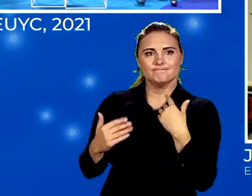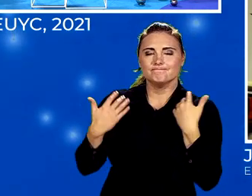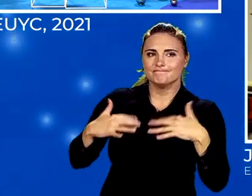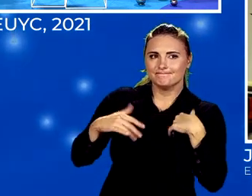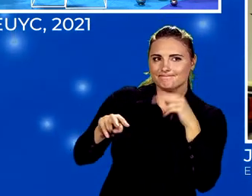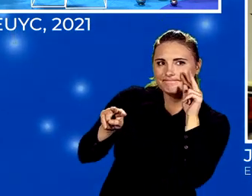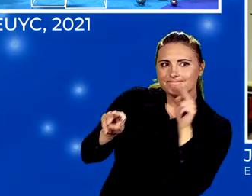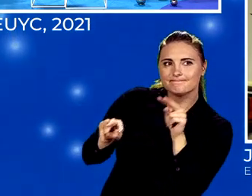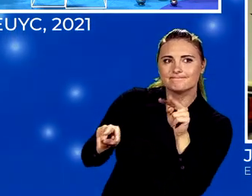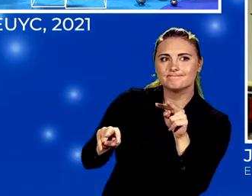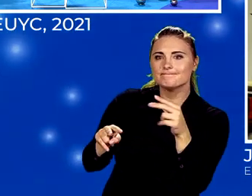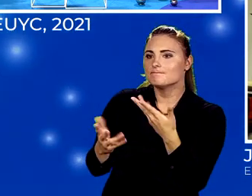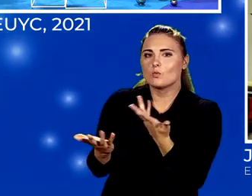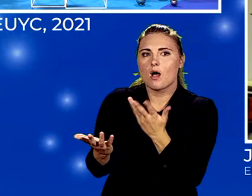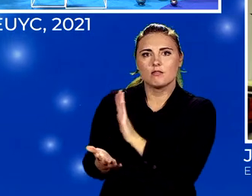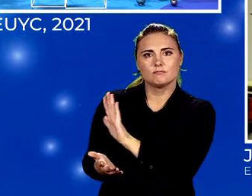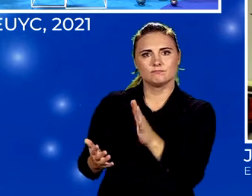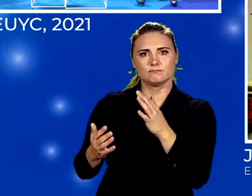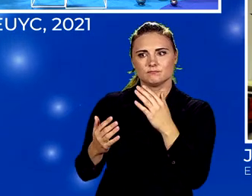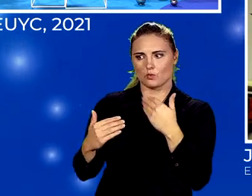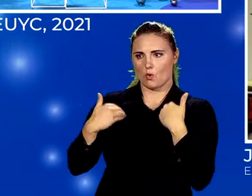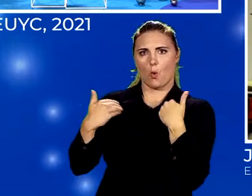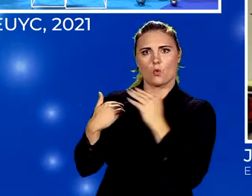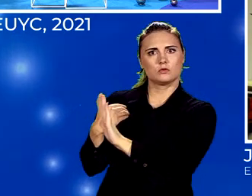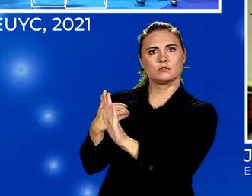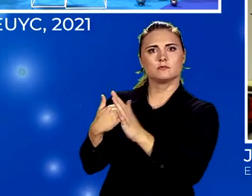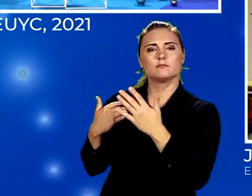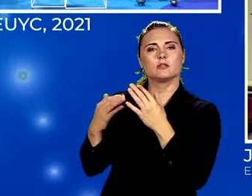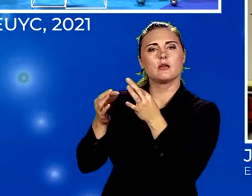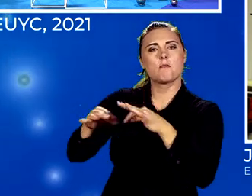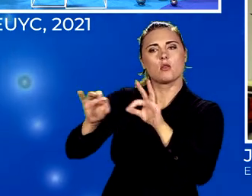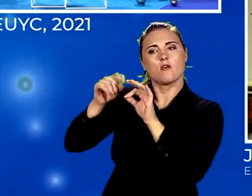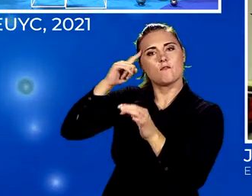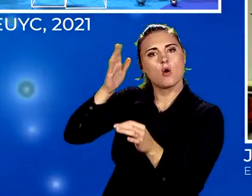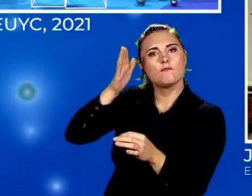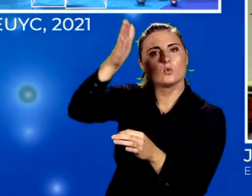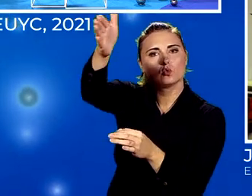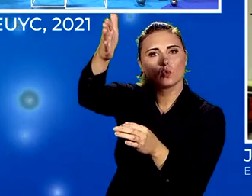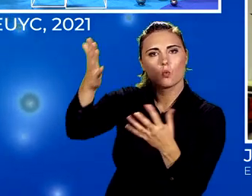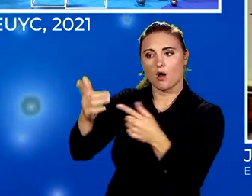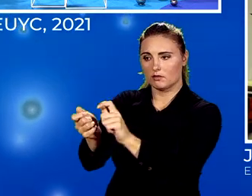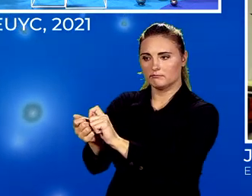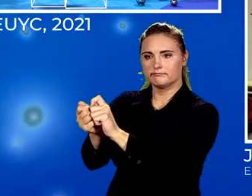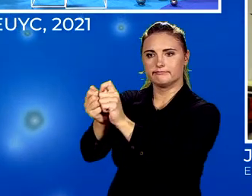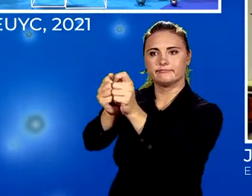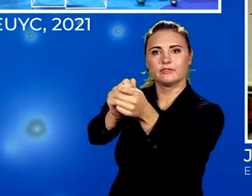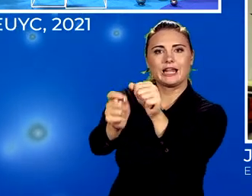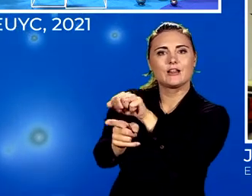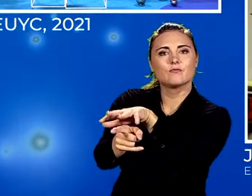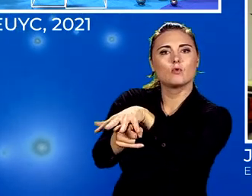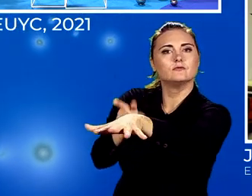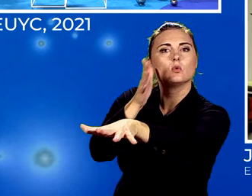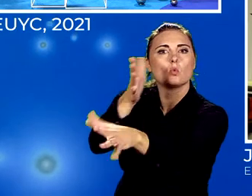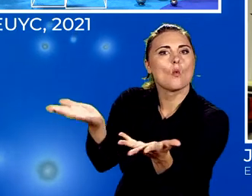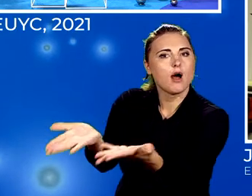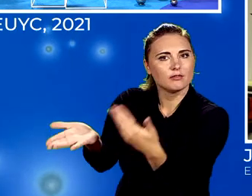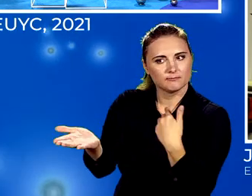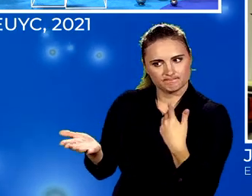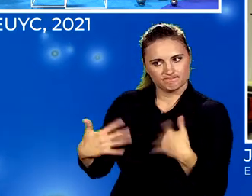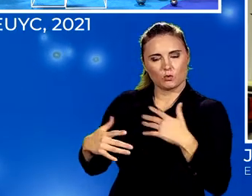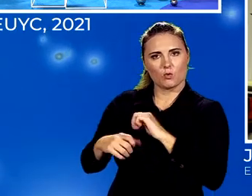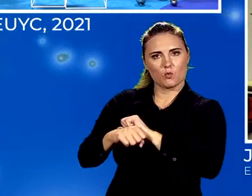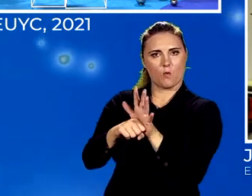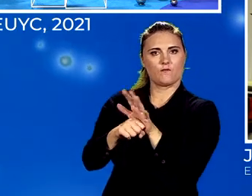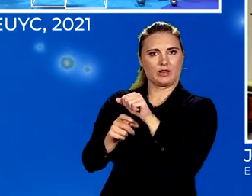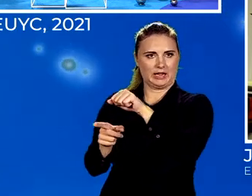role of young people in the recovery process of the EU. We were seeing on, Elsie already mentioned, is that young people should be there in the recovery process and they